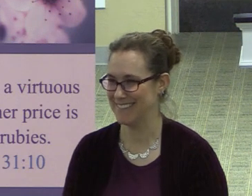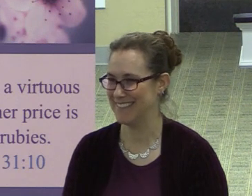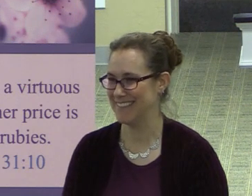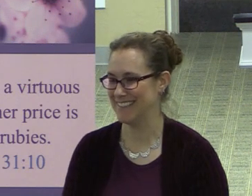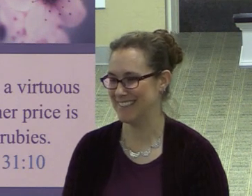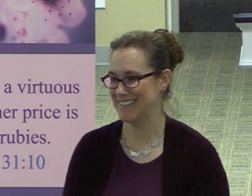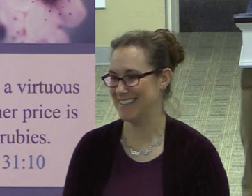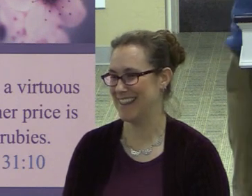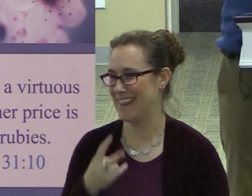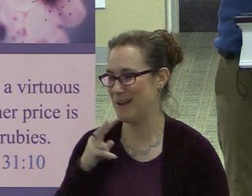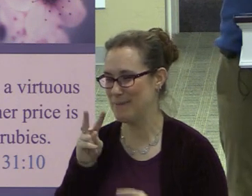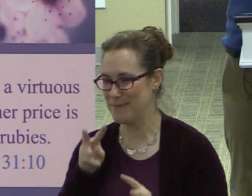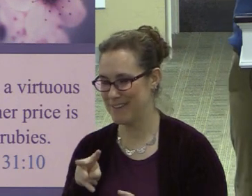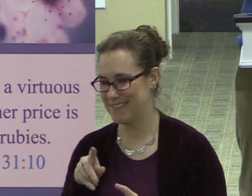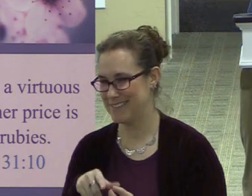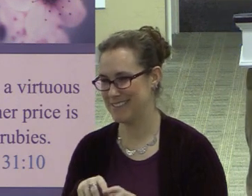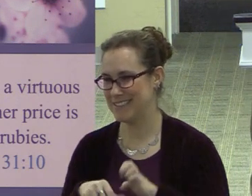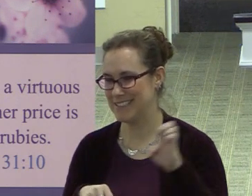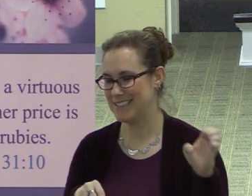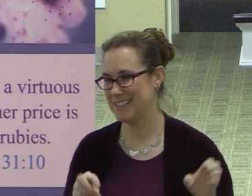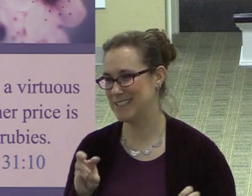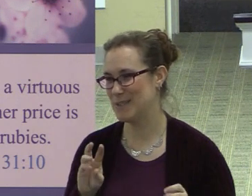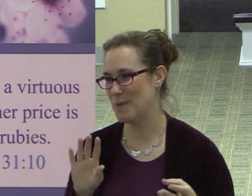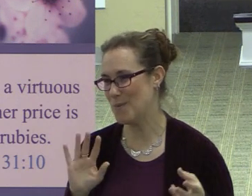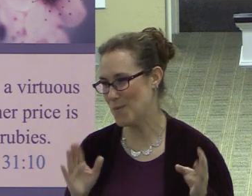And so they're watching this east wind hit.